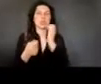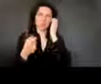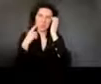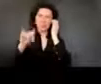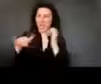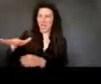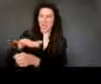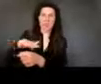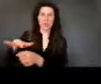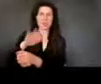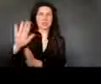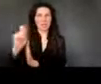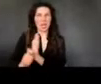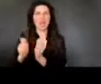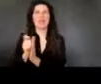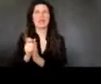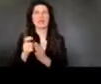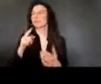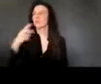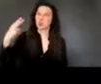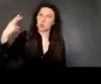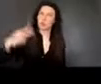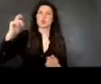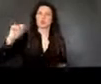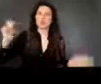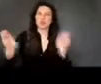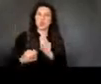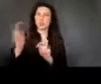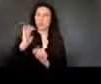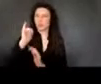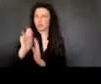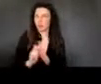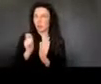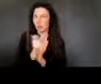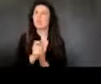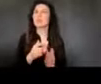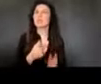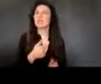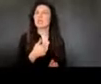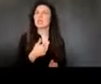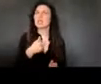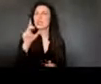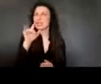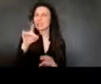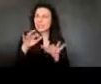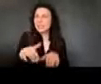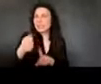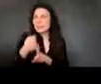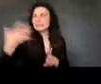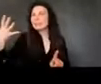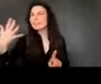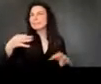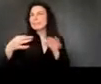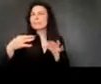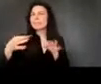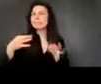big sort of sense of historical change, and I flesh out a bit a very sort of modern Welsh